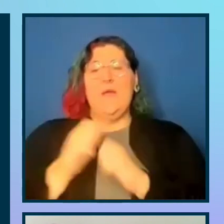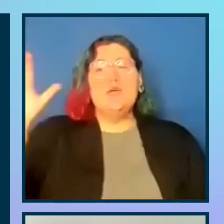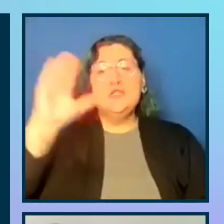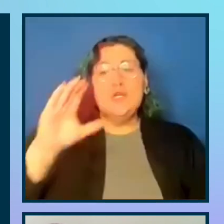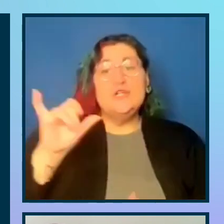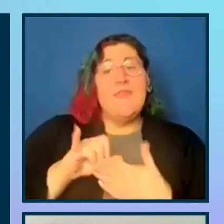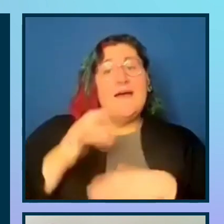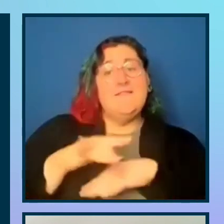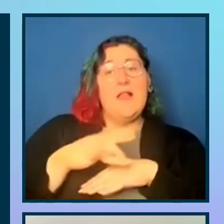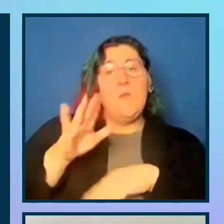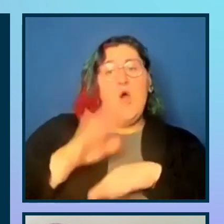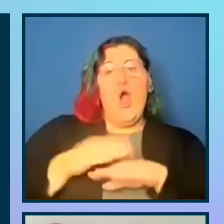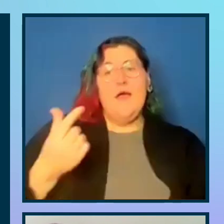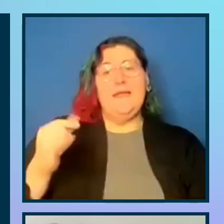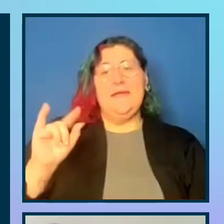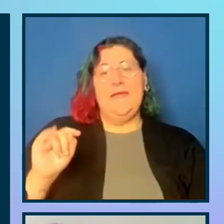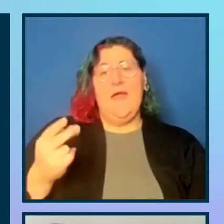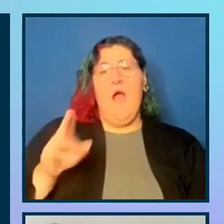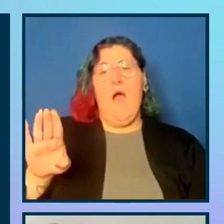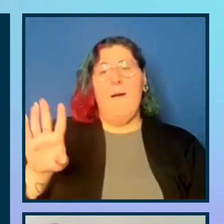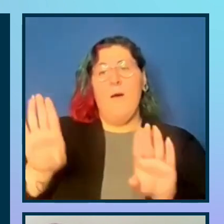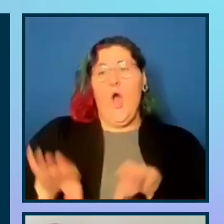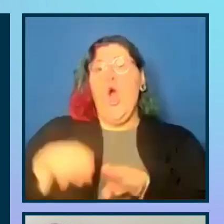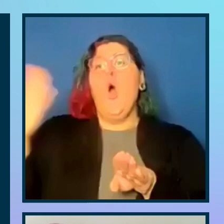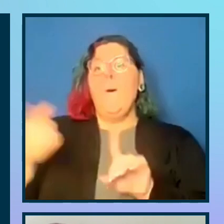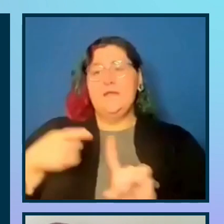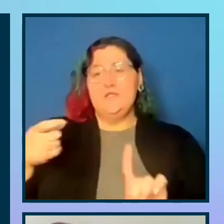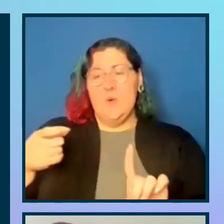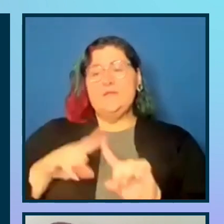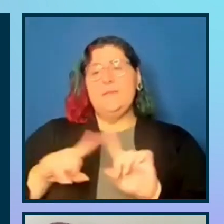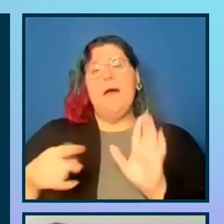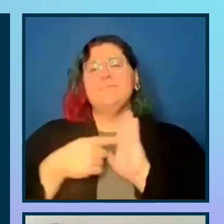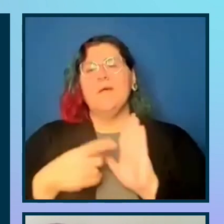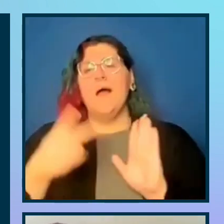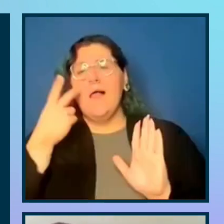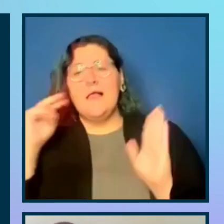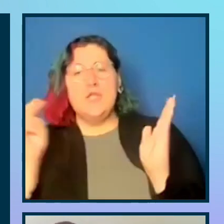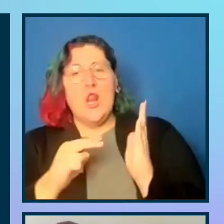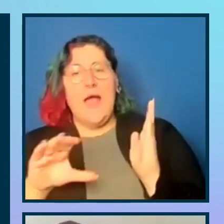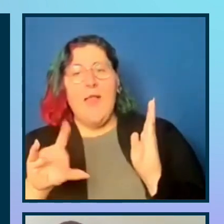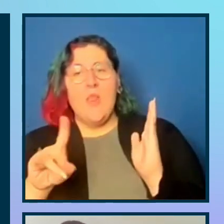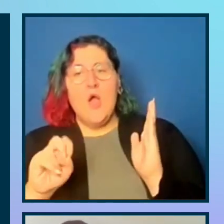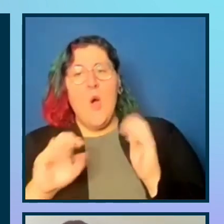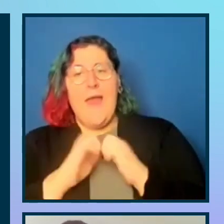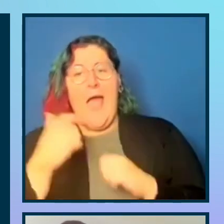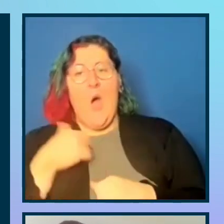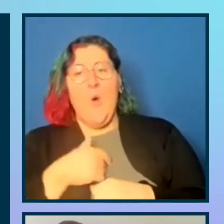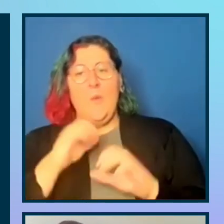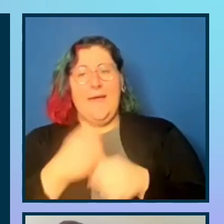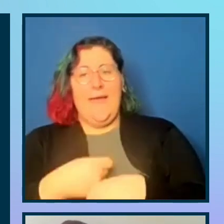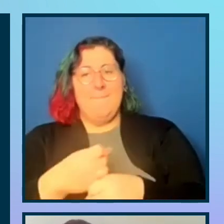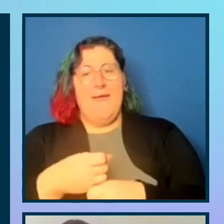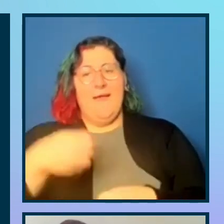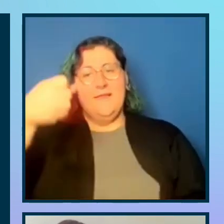But let's take a look at the code and I'll show you guys what we've done to implement this dropdown. So starting